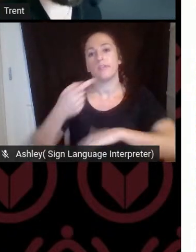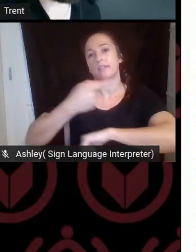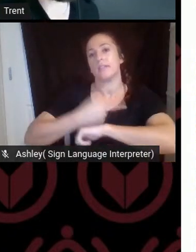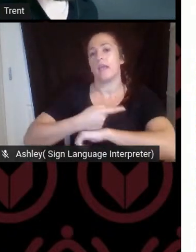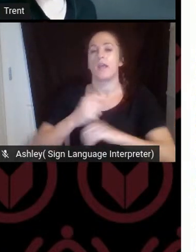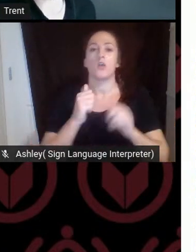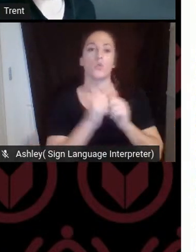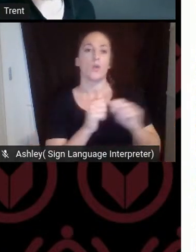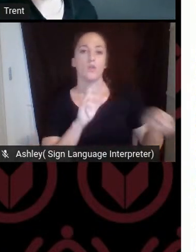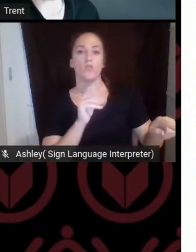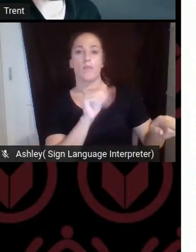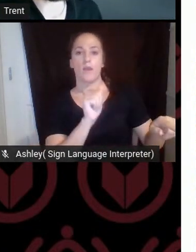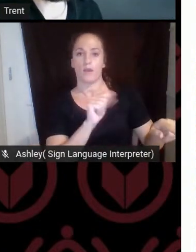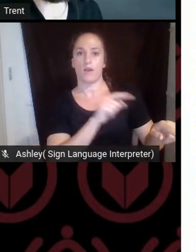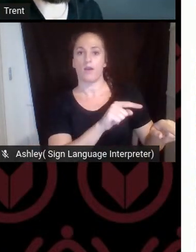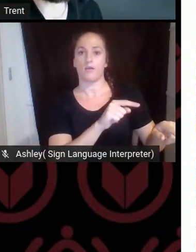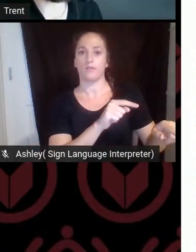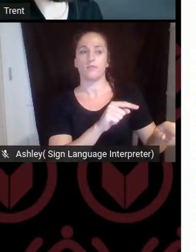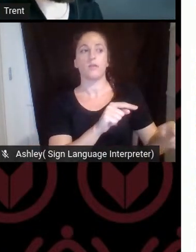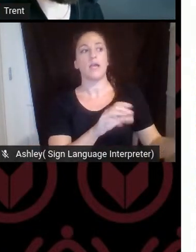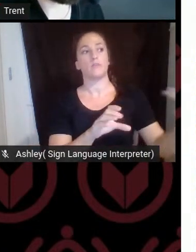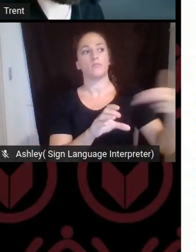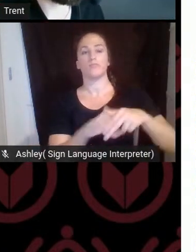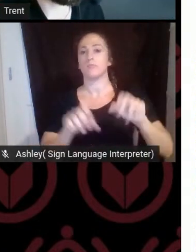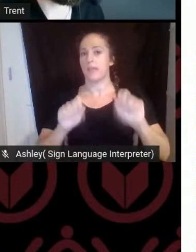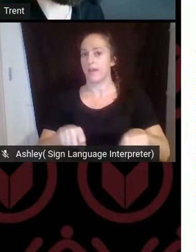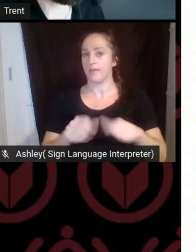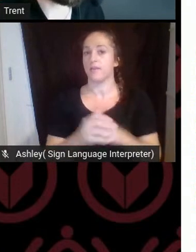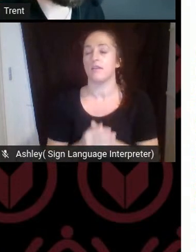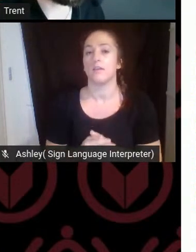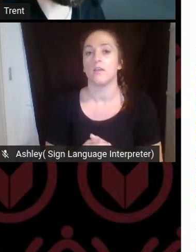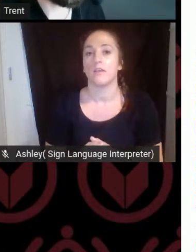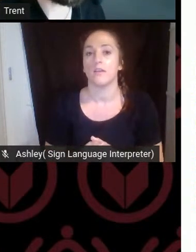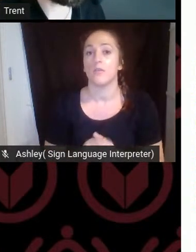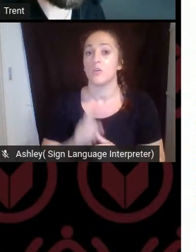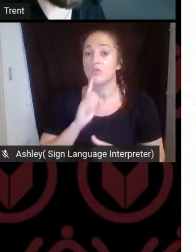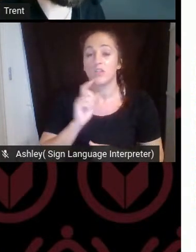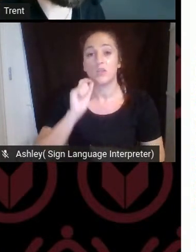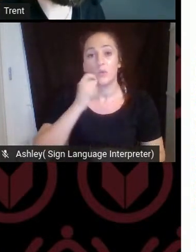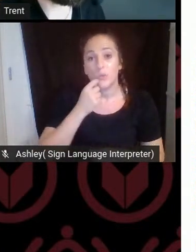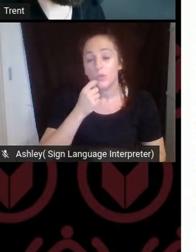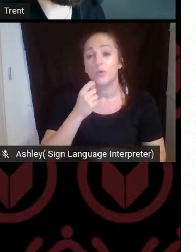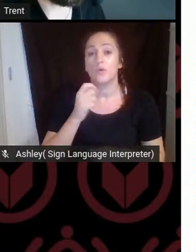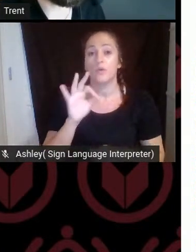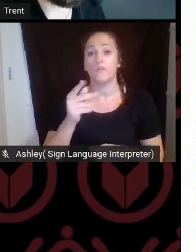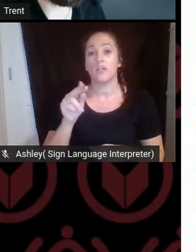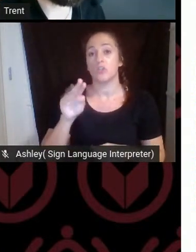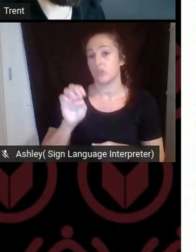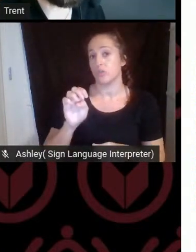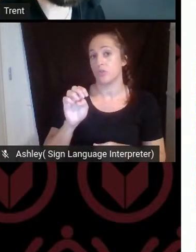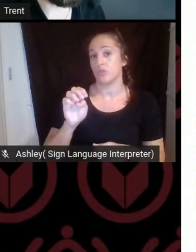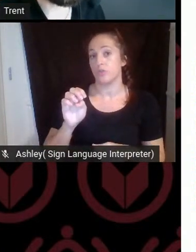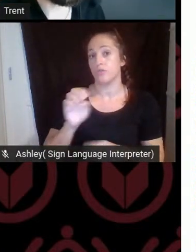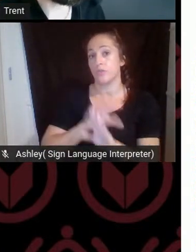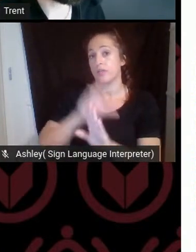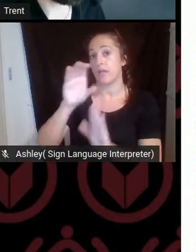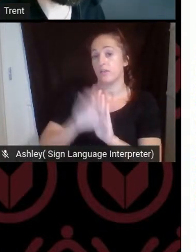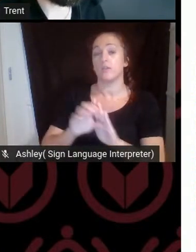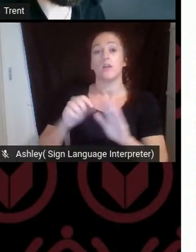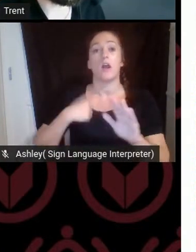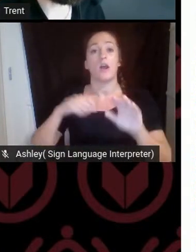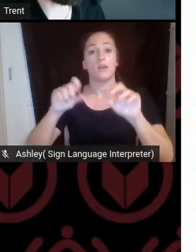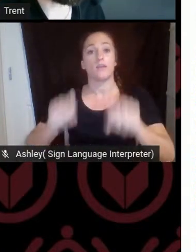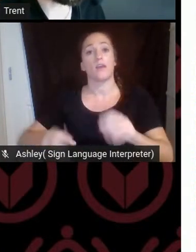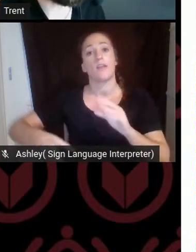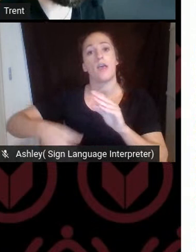also add, and this is a really useful and nifty feature of Calendar, I can add a Google Meet a video link.